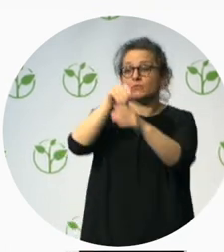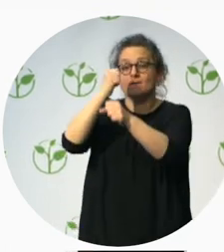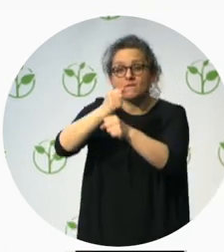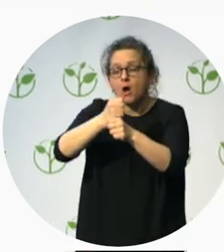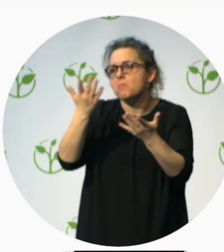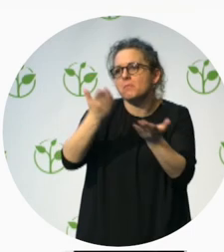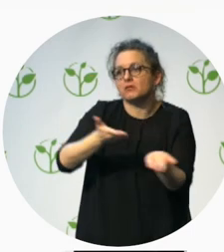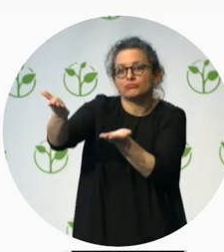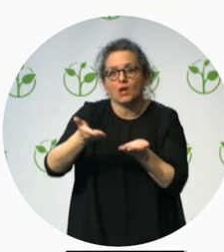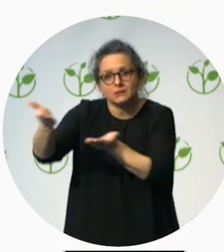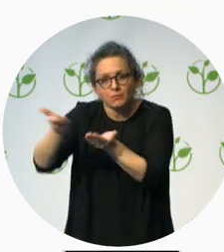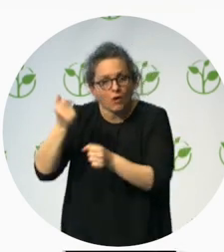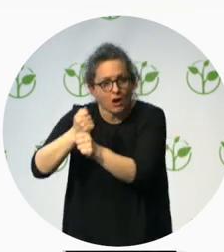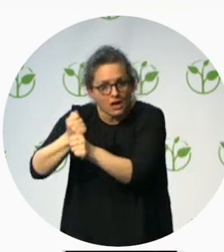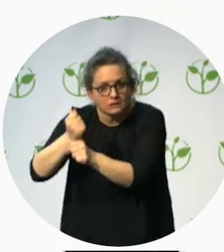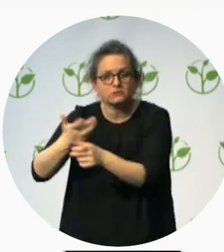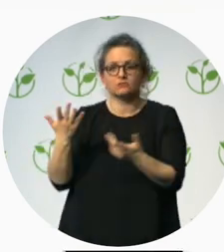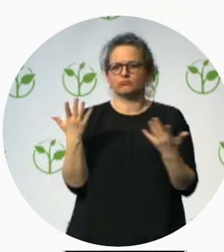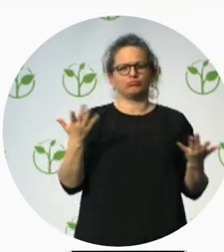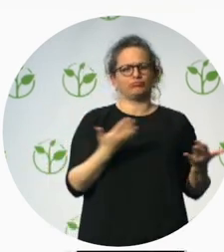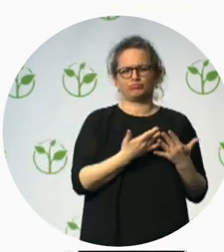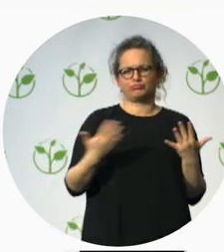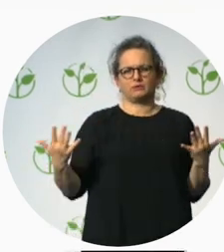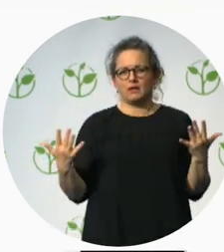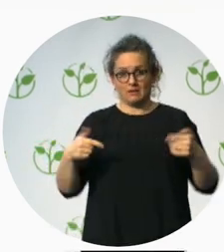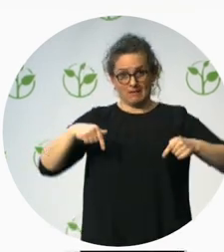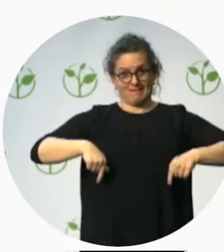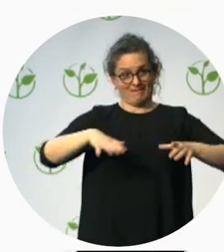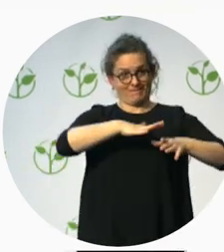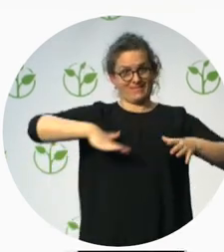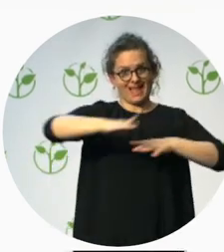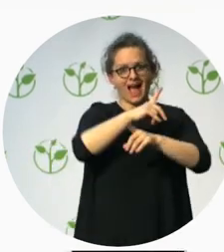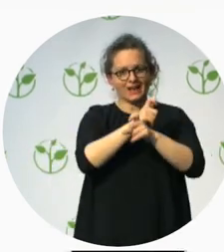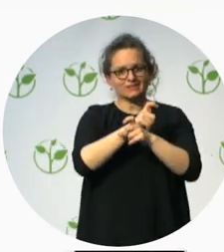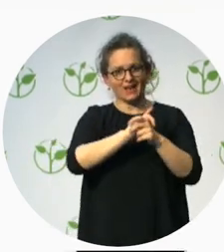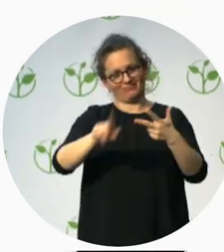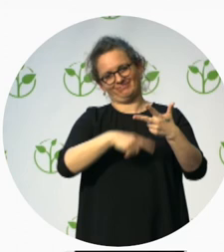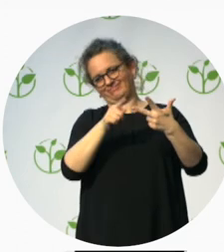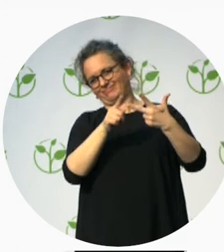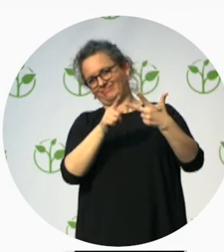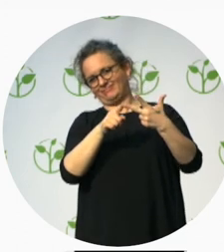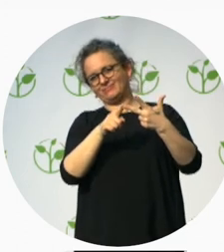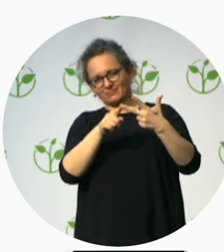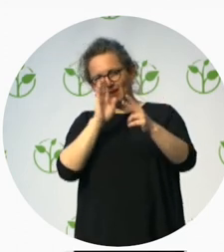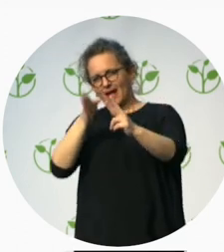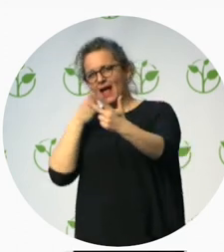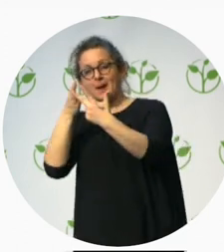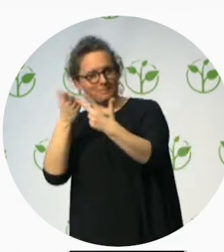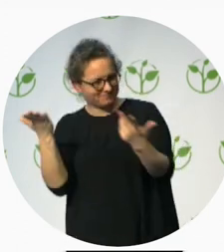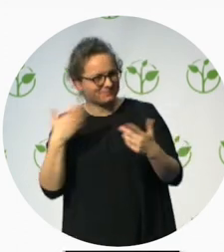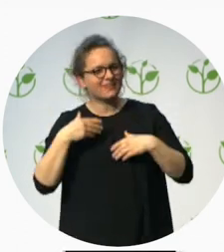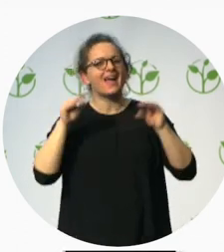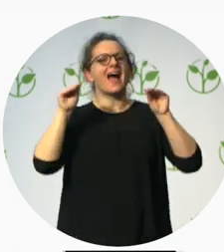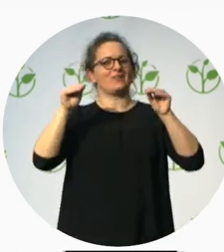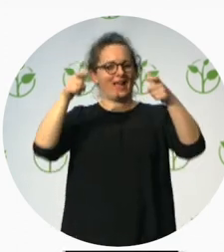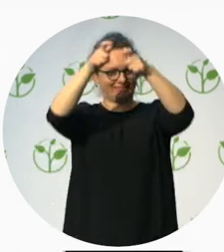education. Together with Cisco, as a worldwide end-to-end IT solution provider who operates Cisco